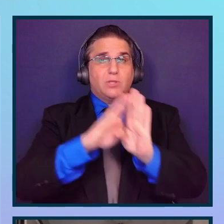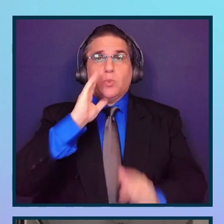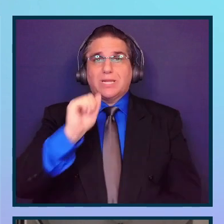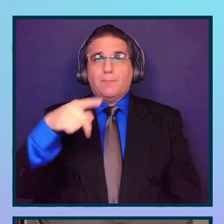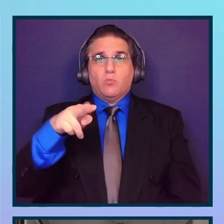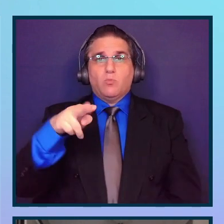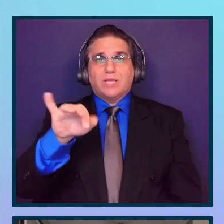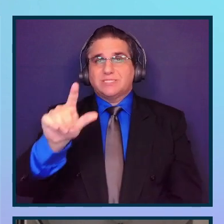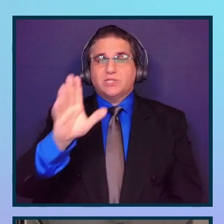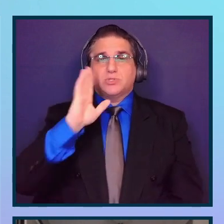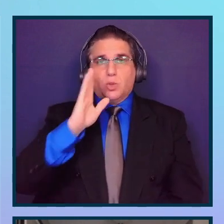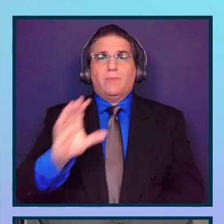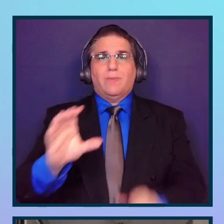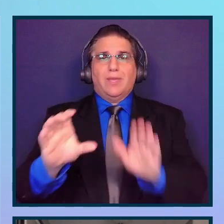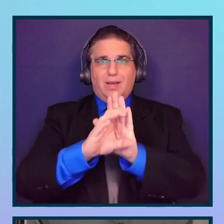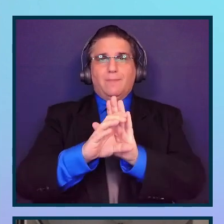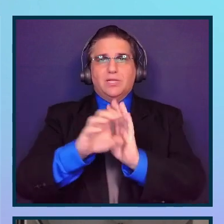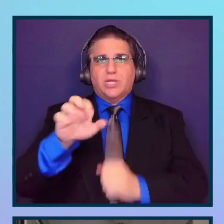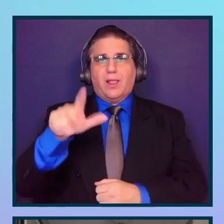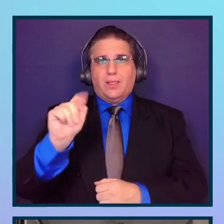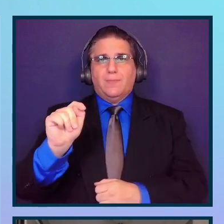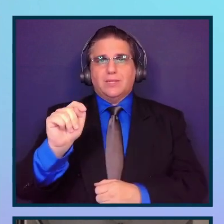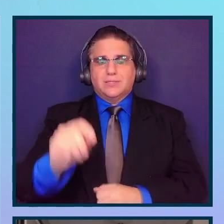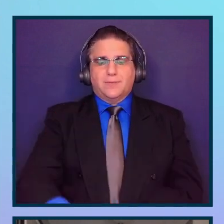will be an image element.